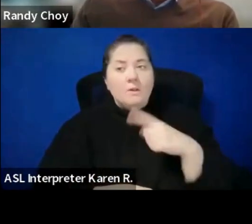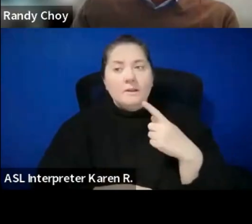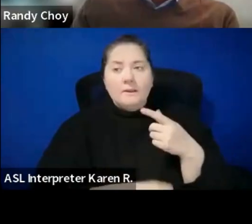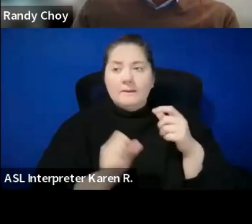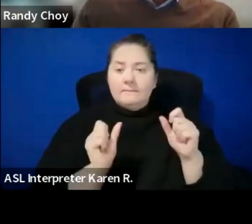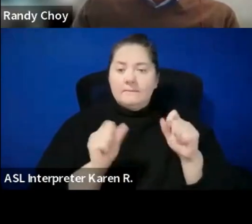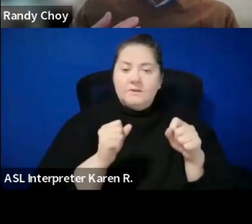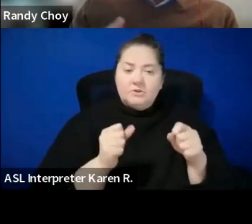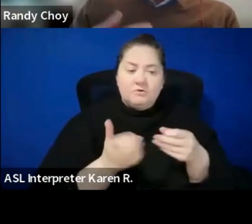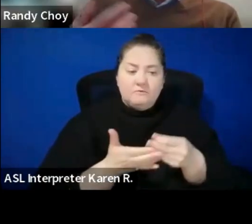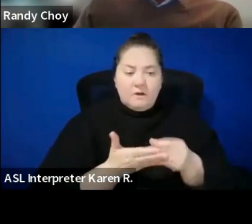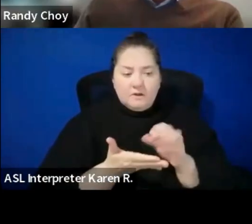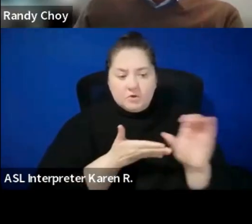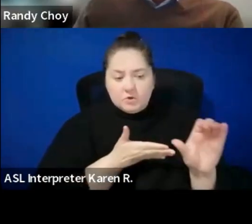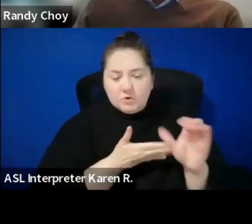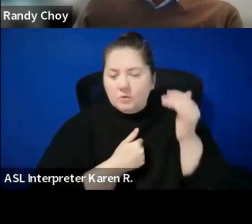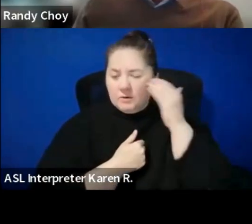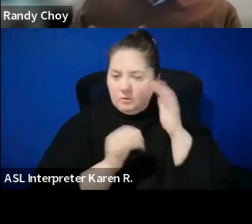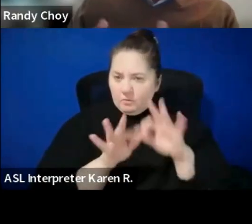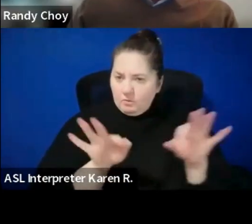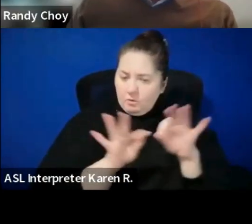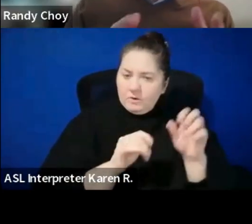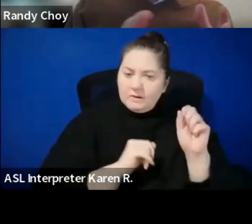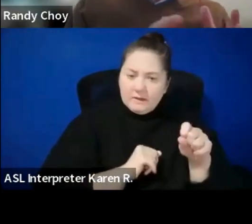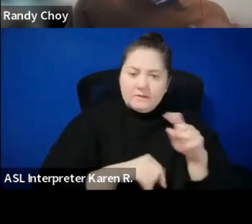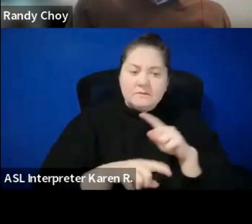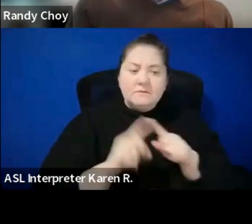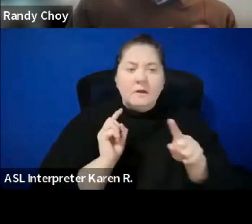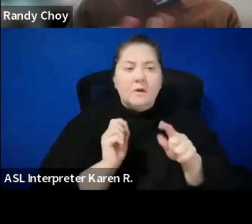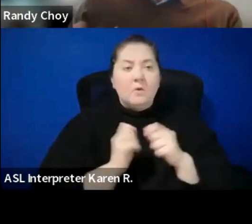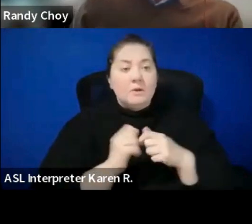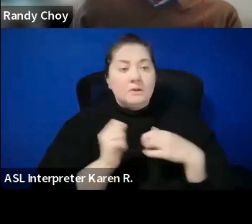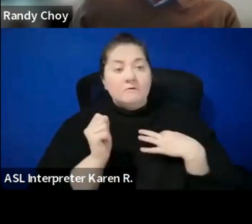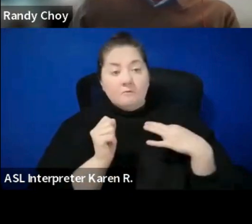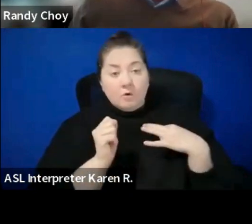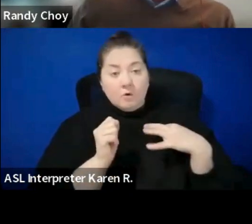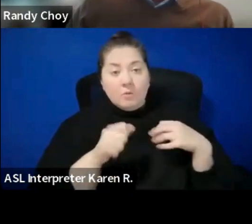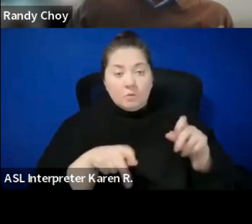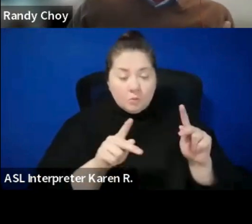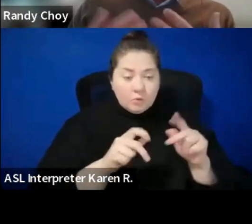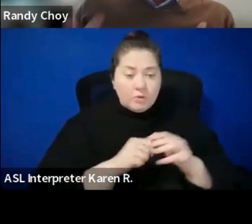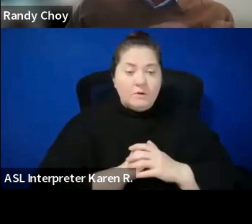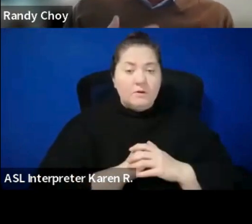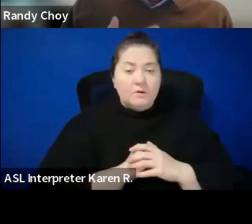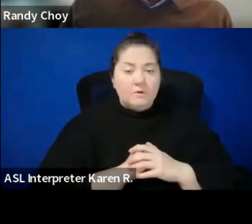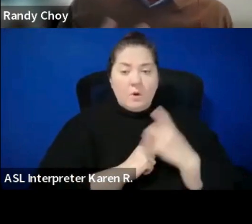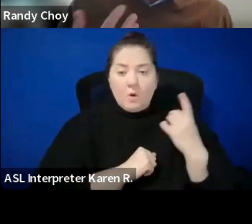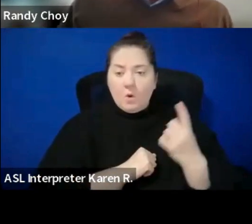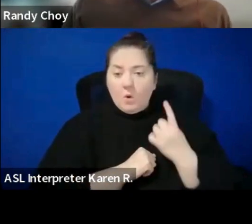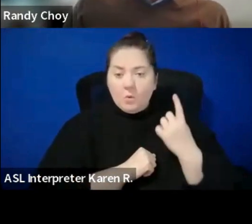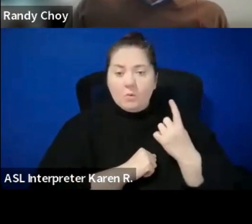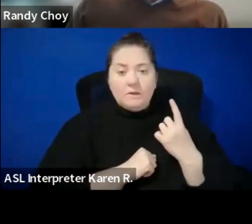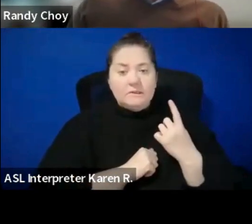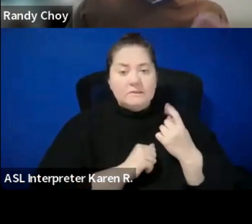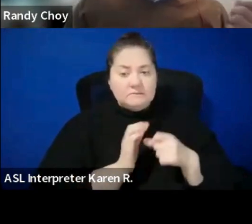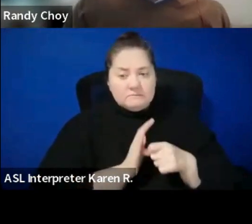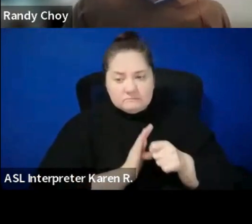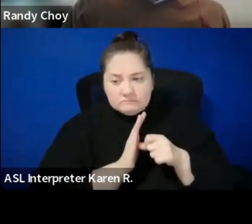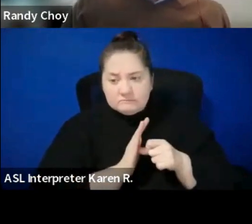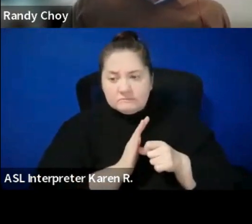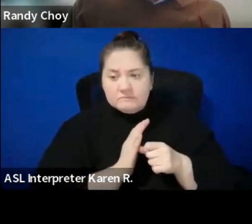funding opportunity, we know how important that is, but certainly with volunteer opportunities. So we've always put an emphasis